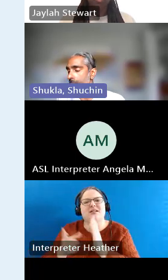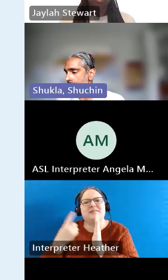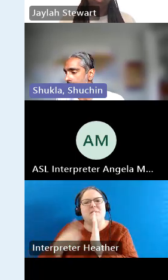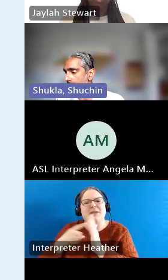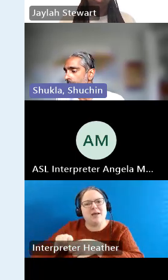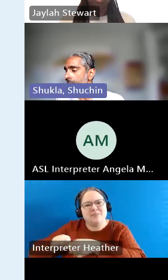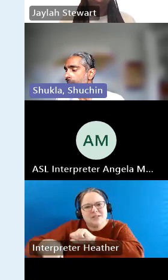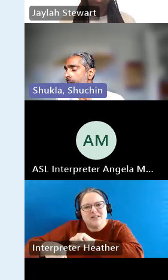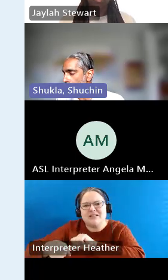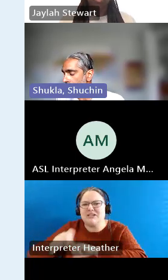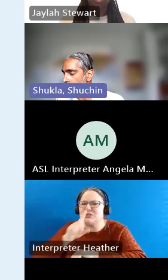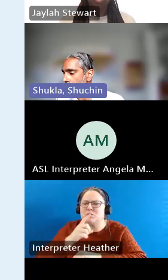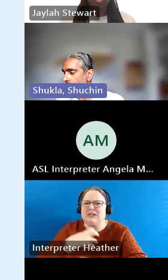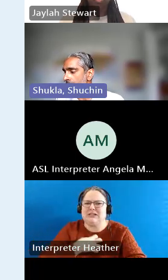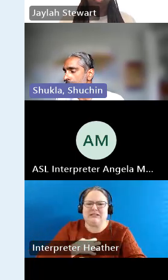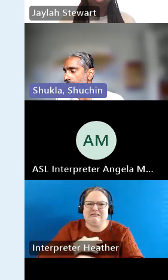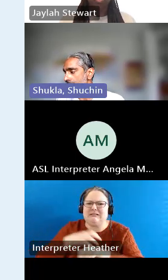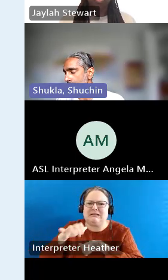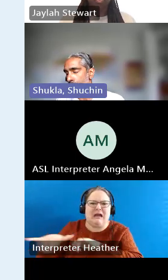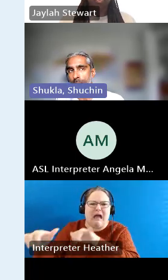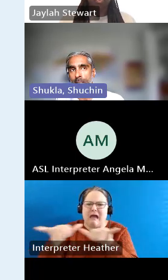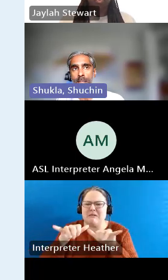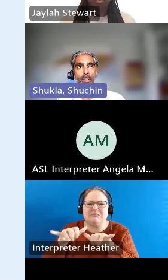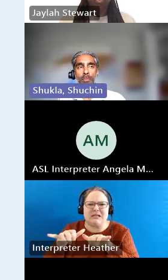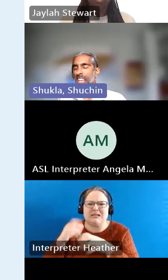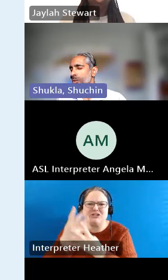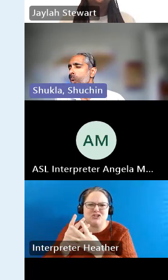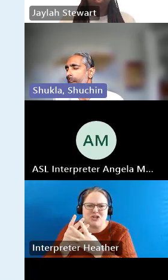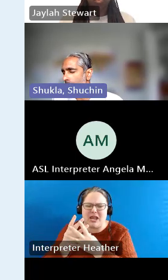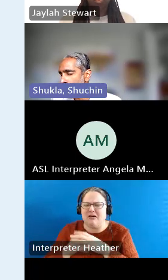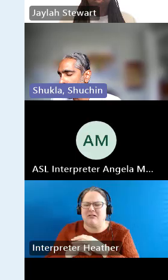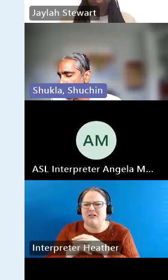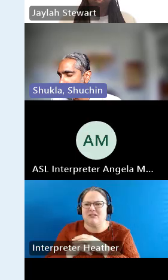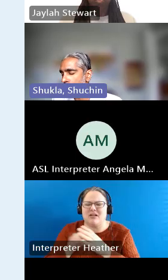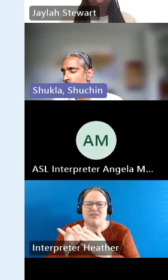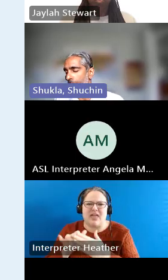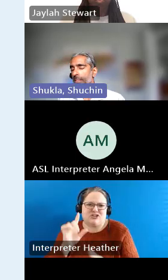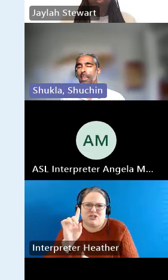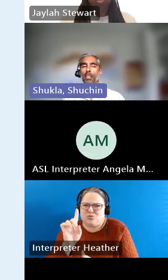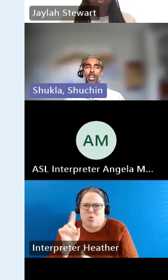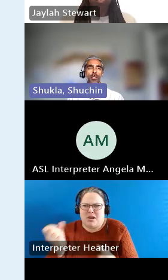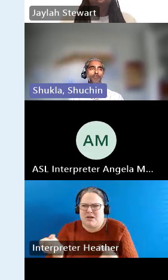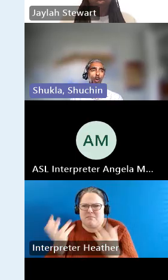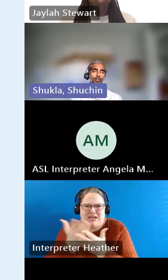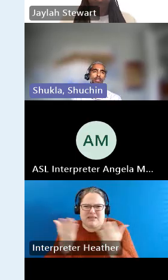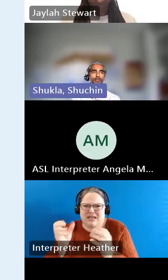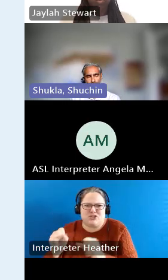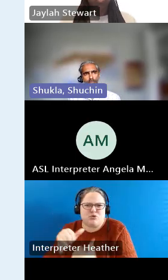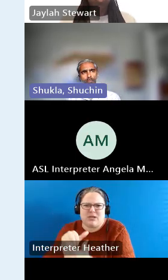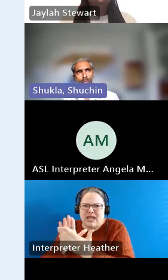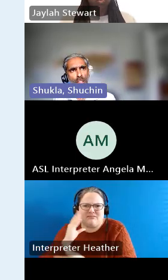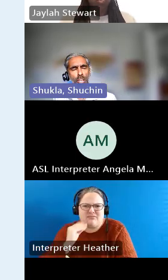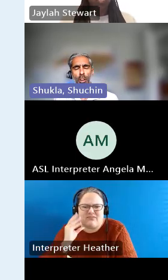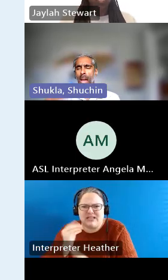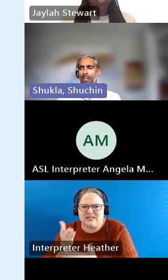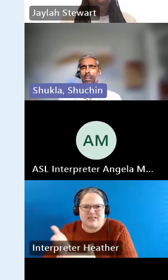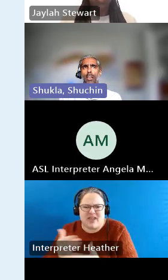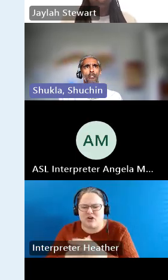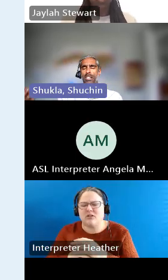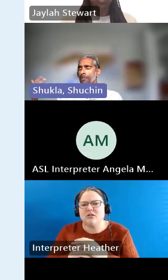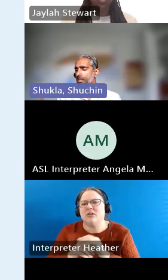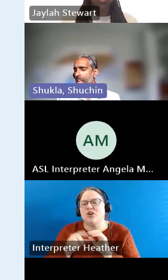is disgustingly common in jails and prisons. That's just one of the many traumas you might face in a jail or a prison.